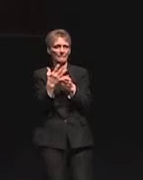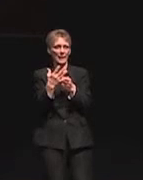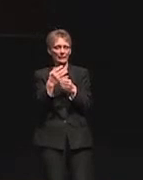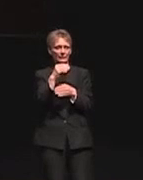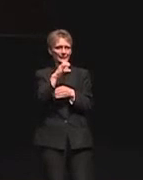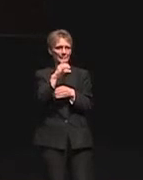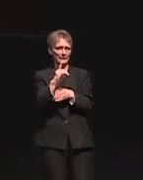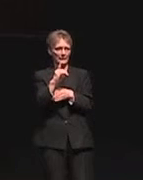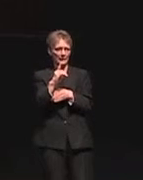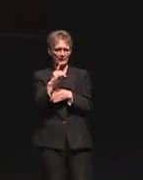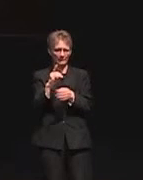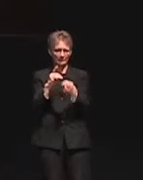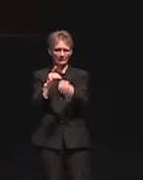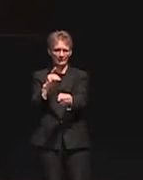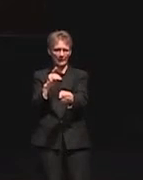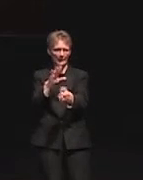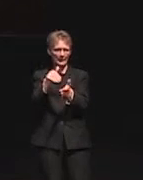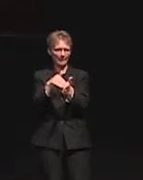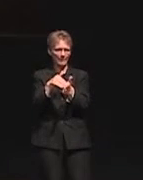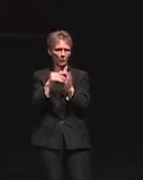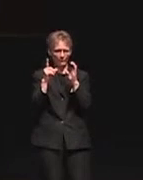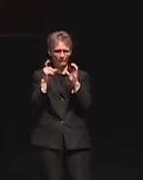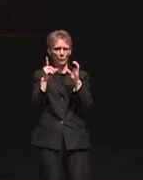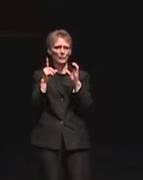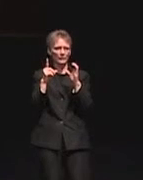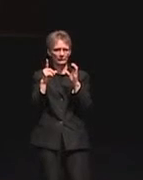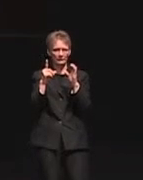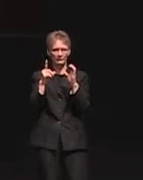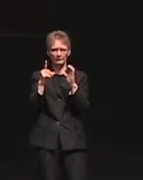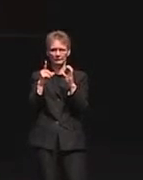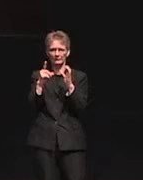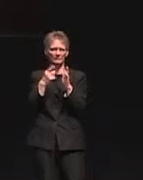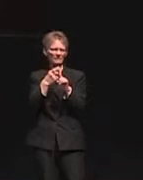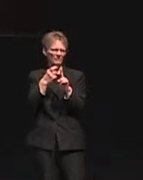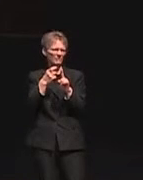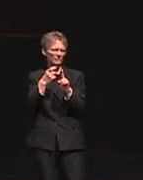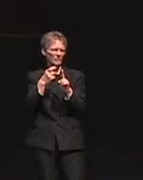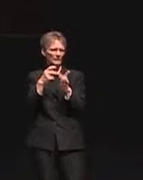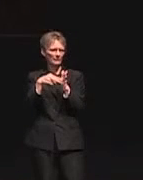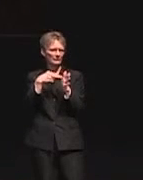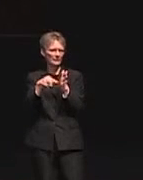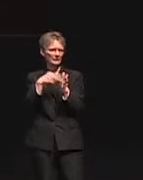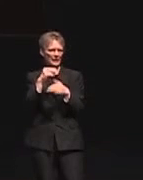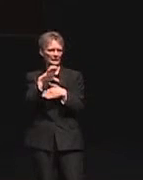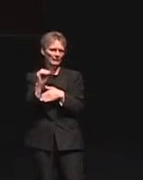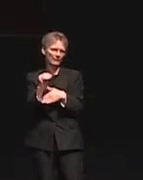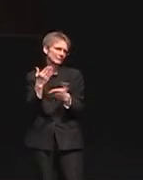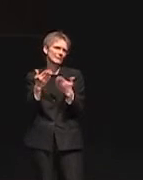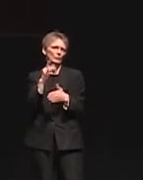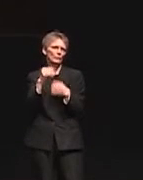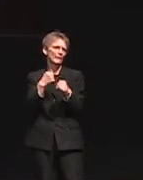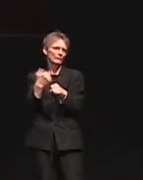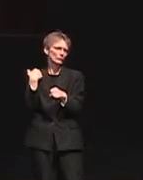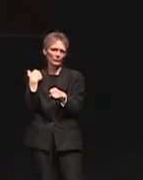middle, I took a photograph of it. The dancers are a dancer of Fred Benjamin Dance Company that took maybe 25 years ago. But this